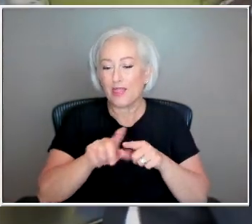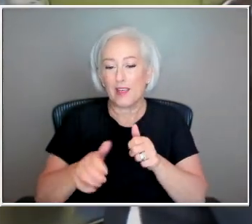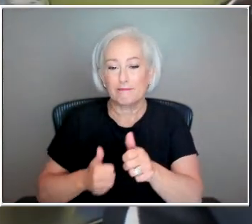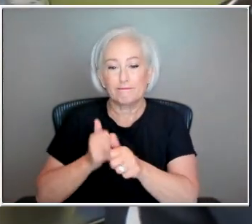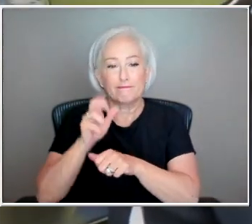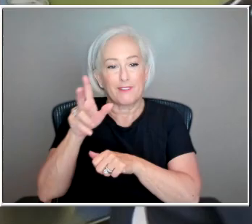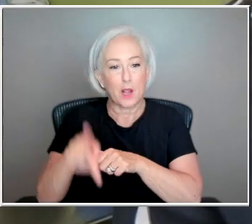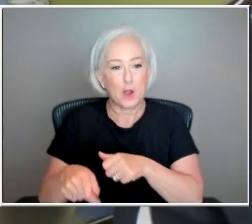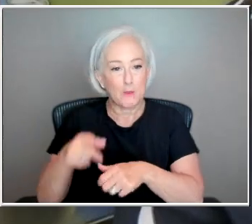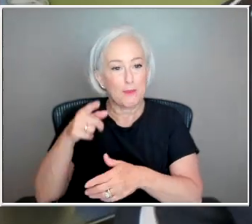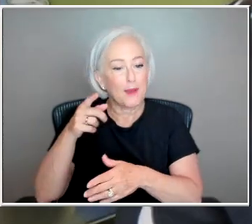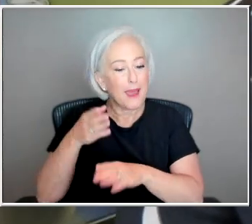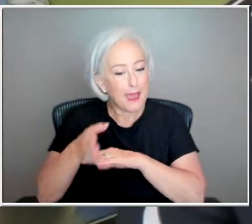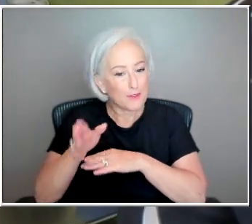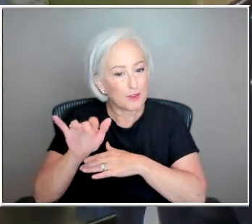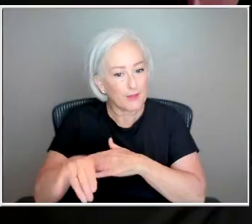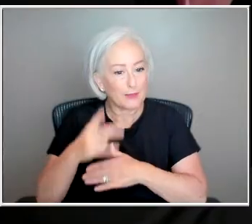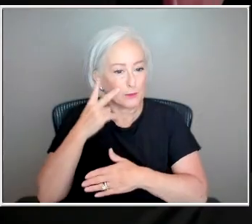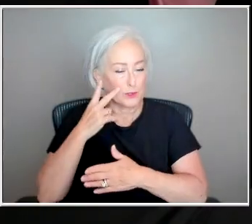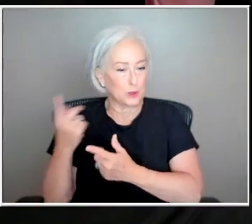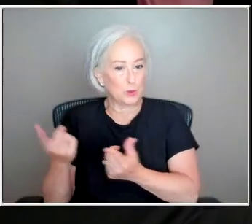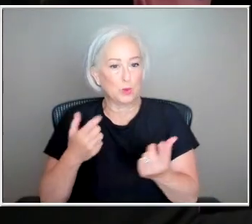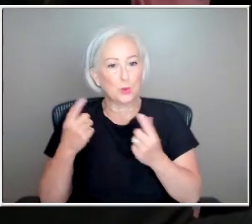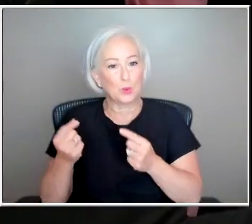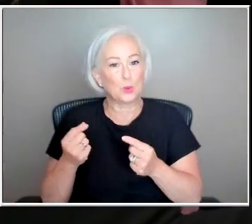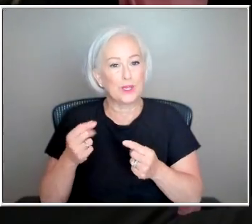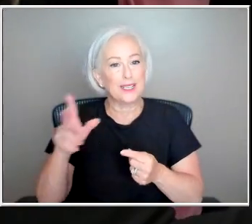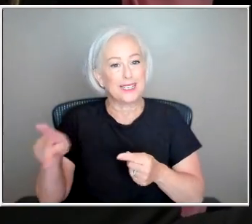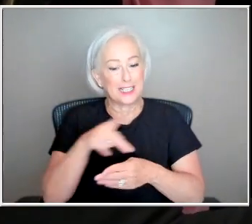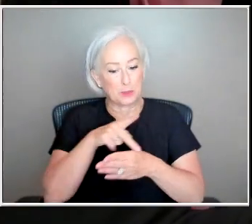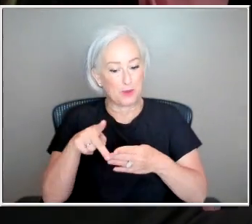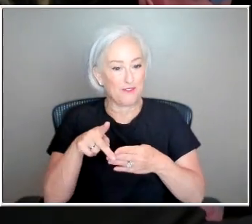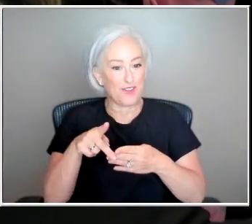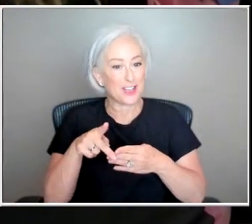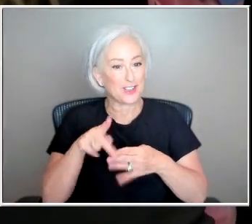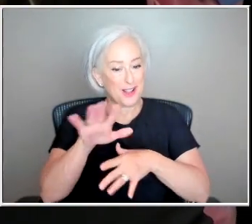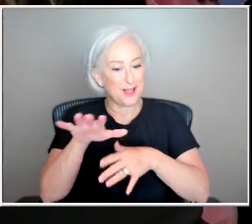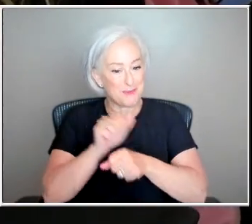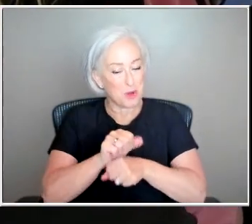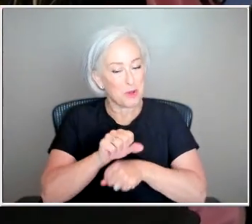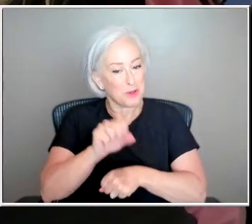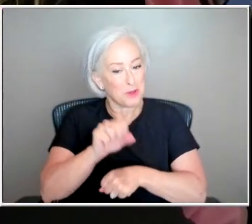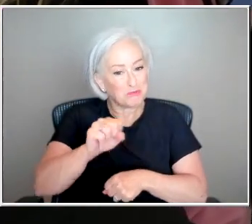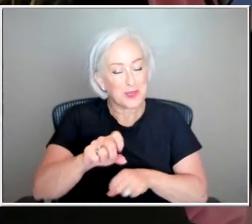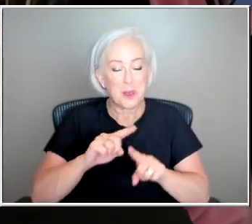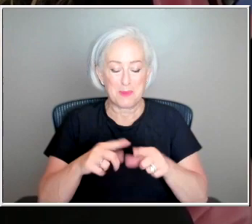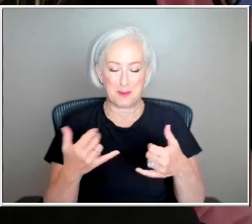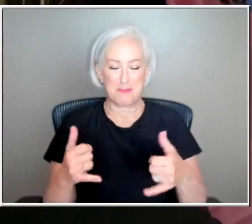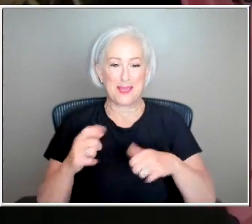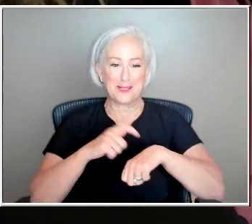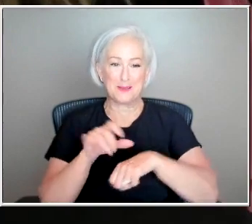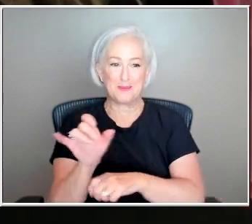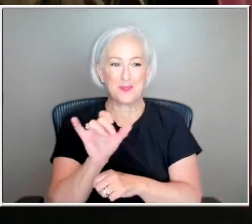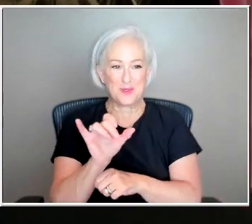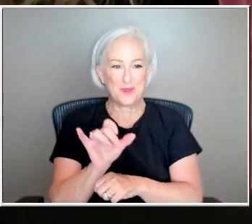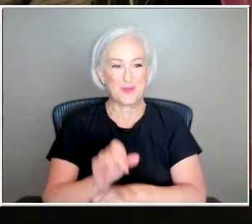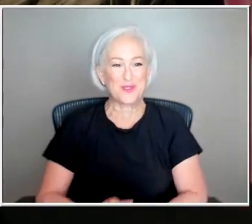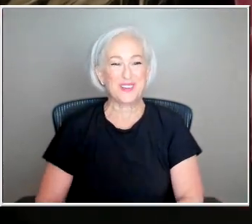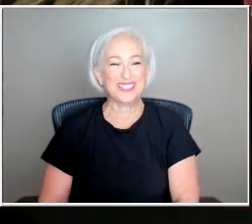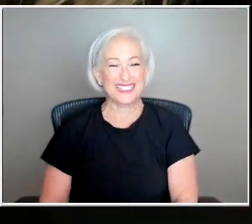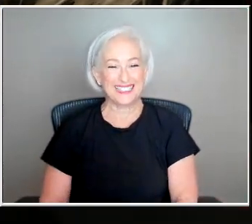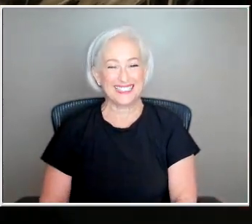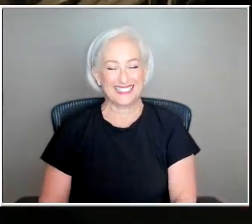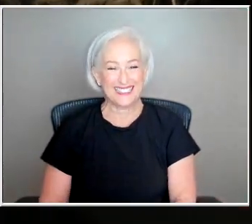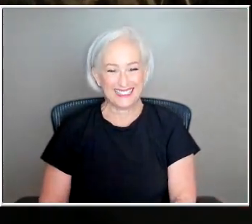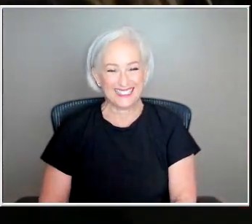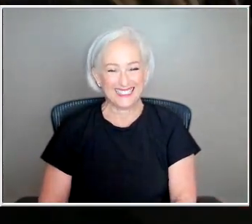professional visit, but also a play. Look at this! If you like being upright, this might be the thing. It's kind of a